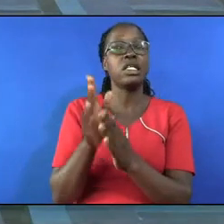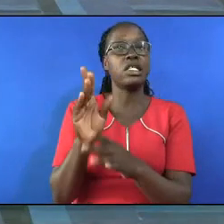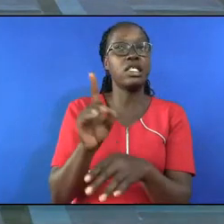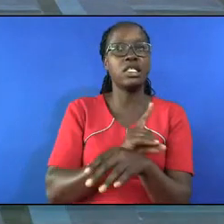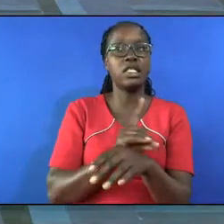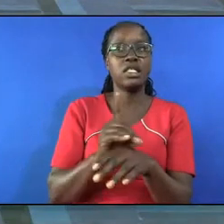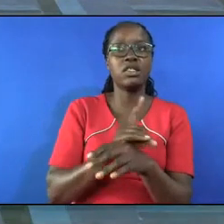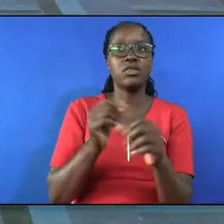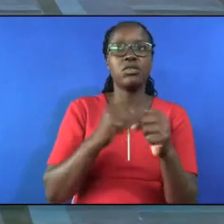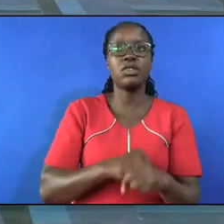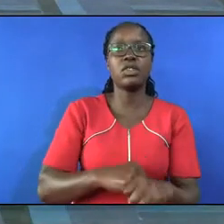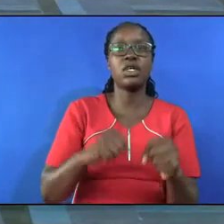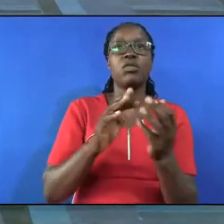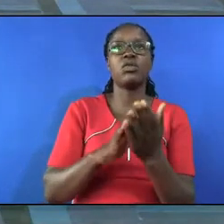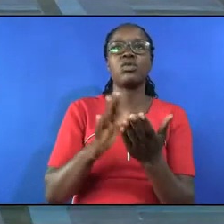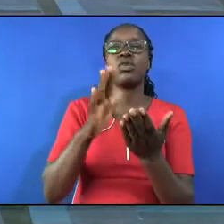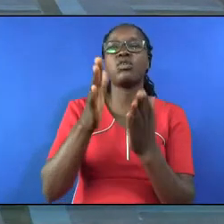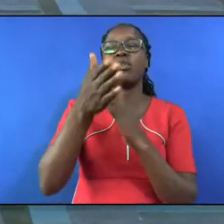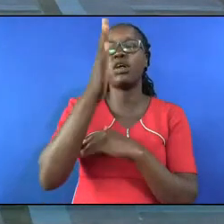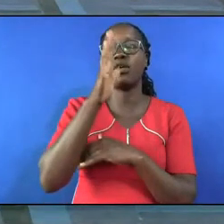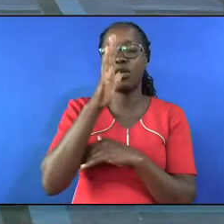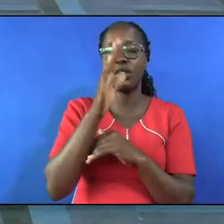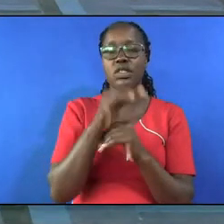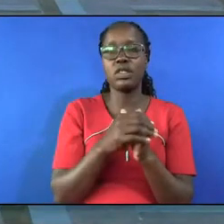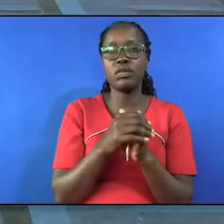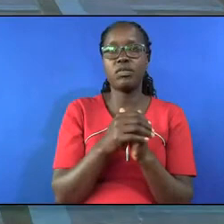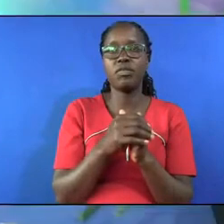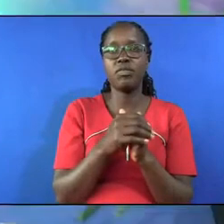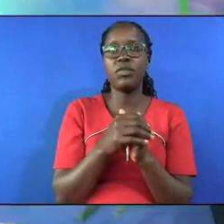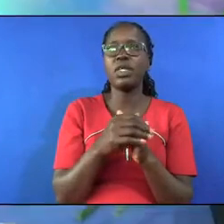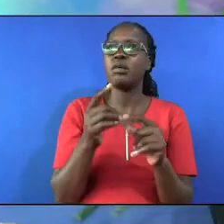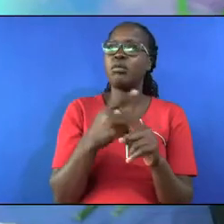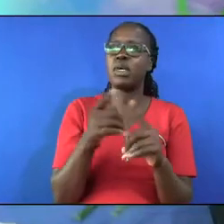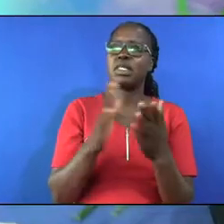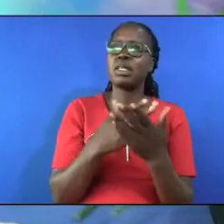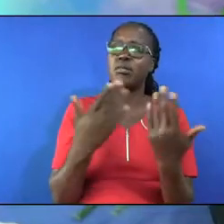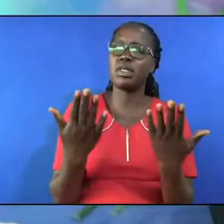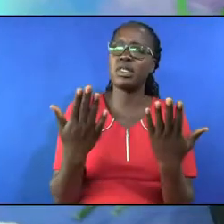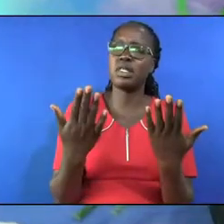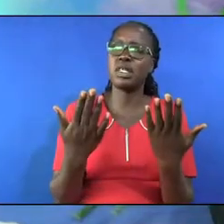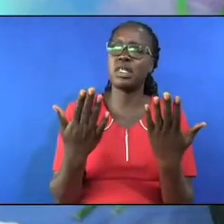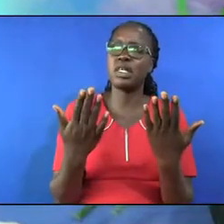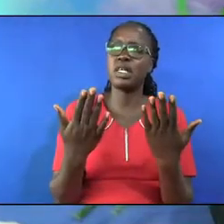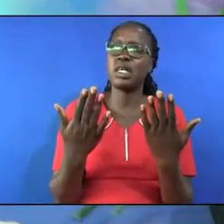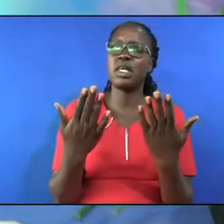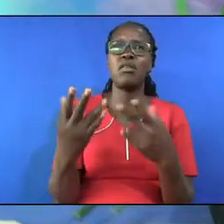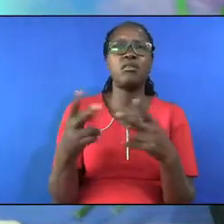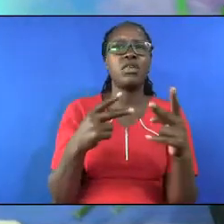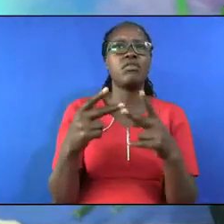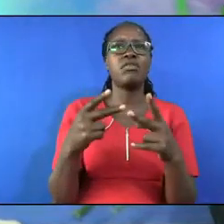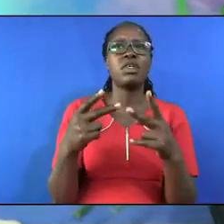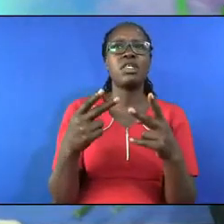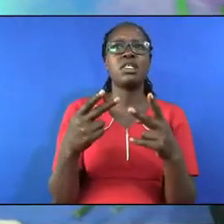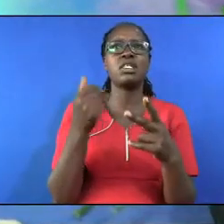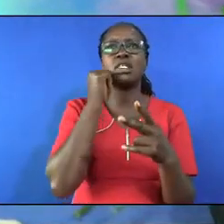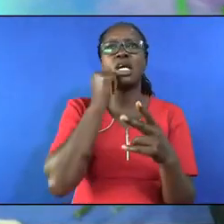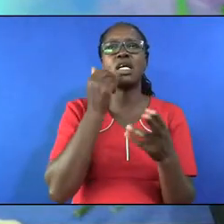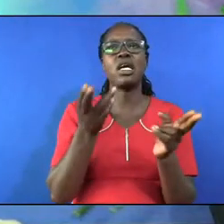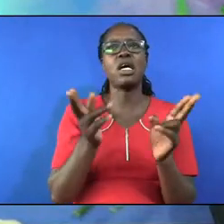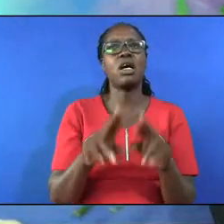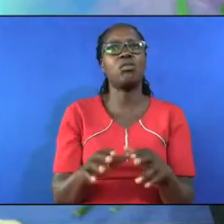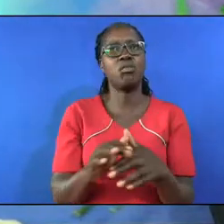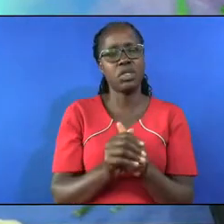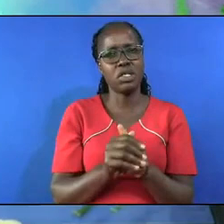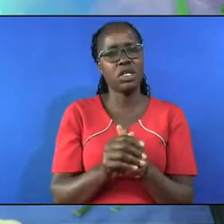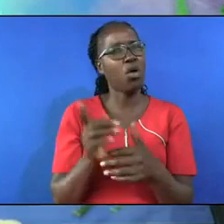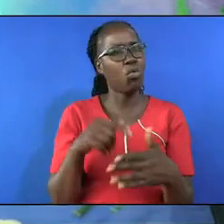duties, he was able to glorify God. Amen? Amen. But something very, very sad happens to King Joash.